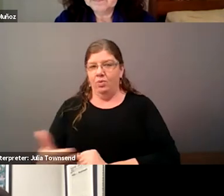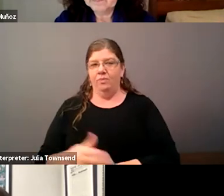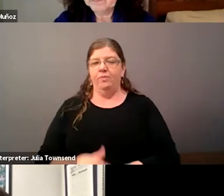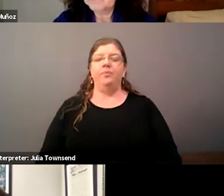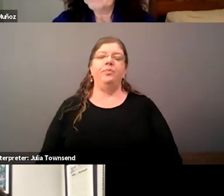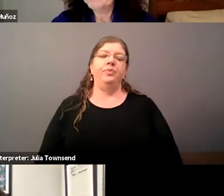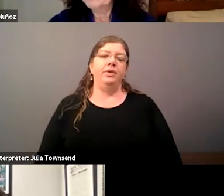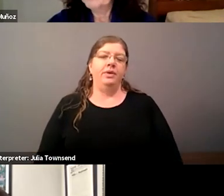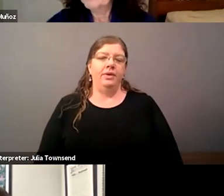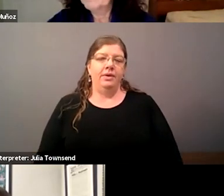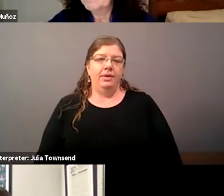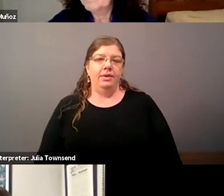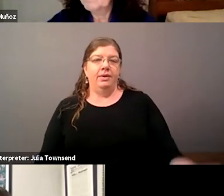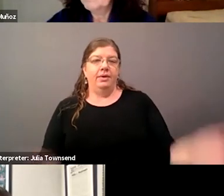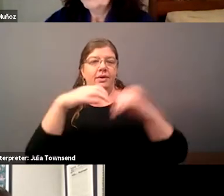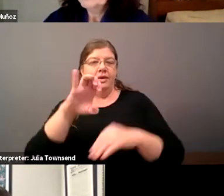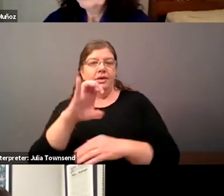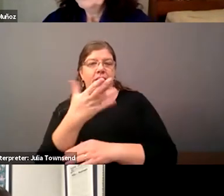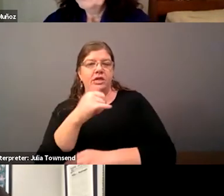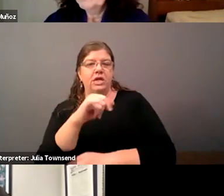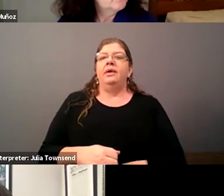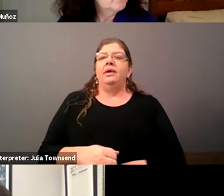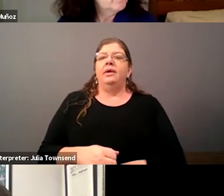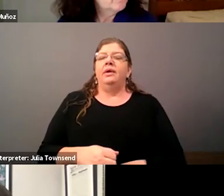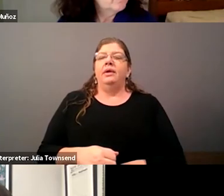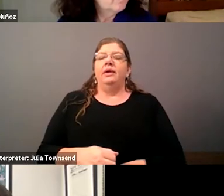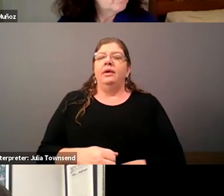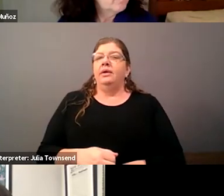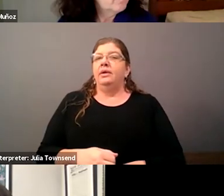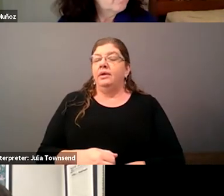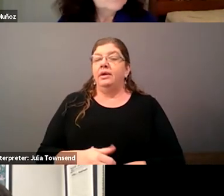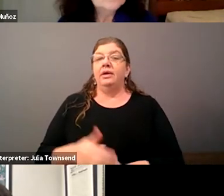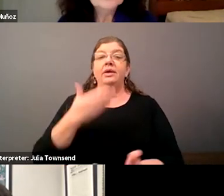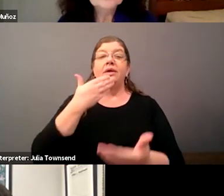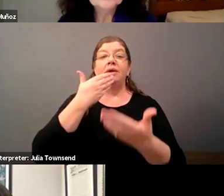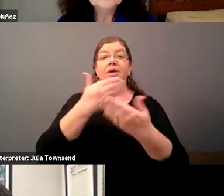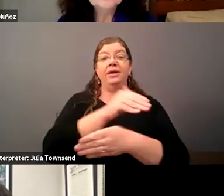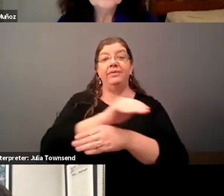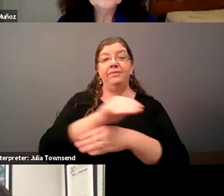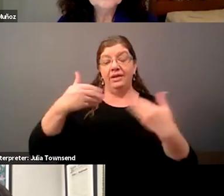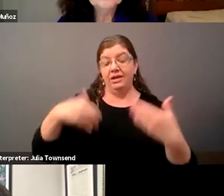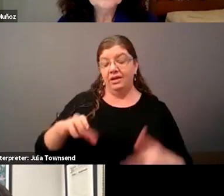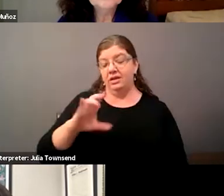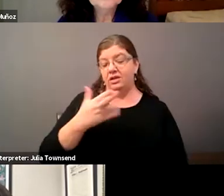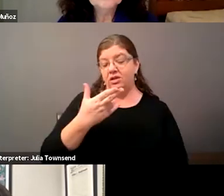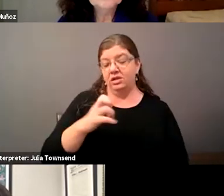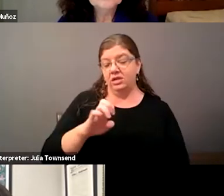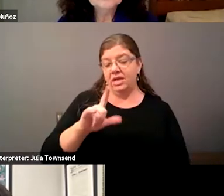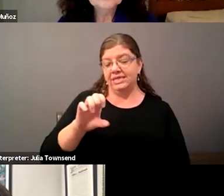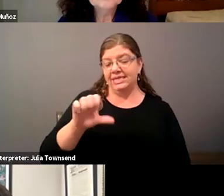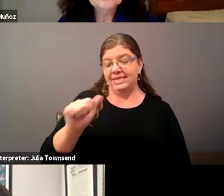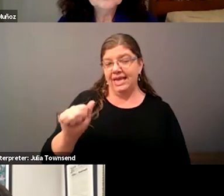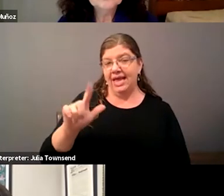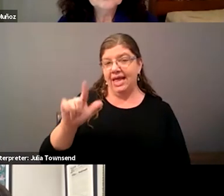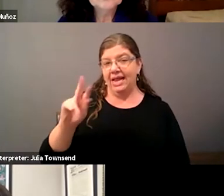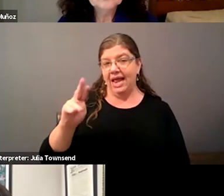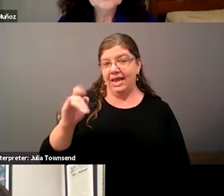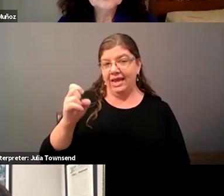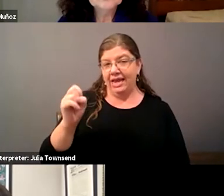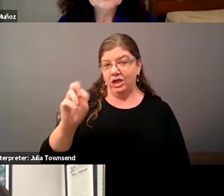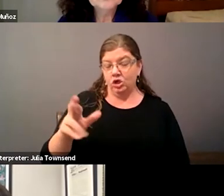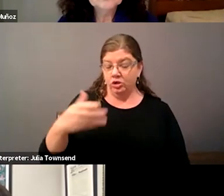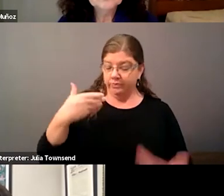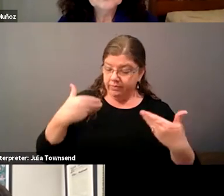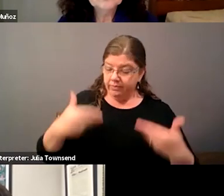thank you next we have chelsea lancaster good evening my name is chelsea lancaster and i come to y'all as